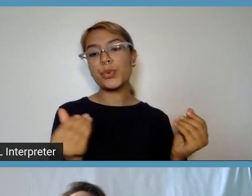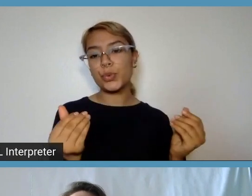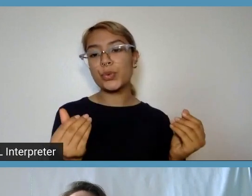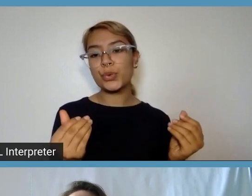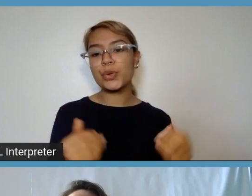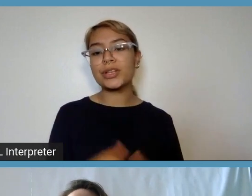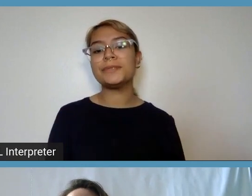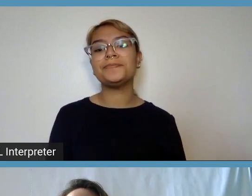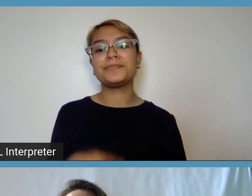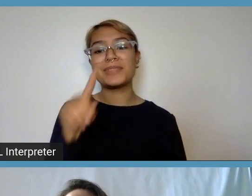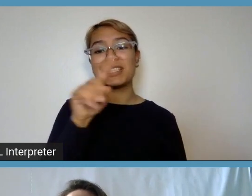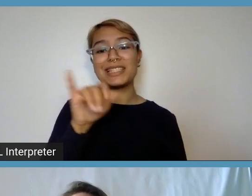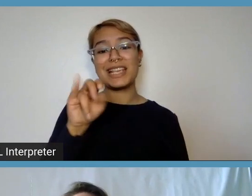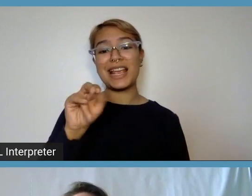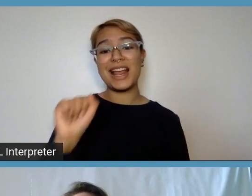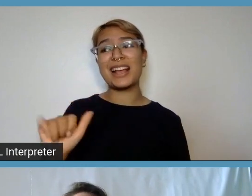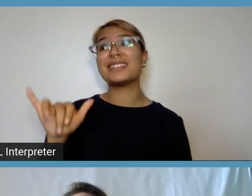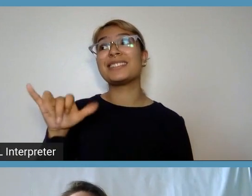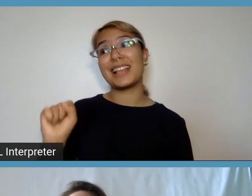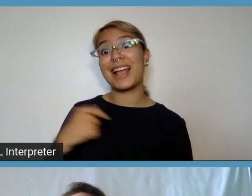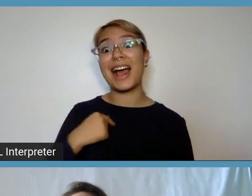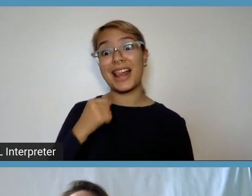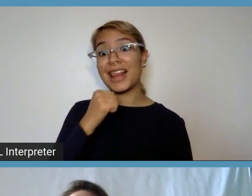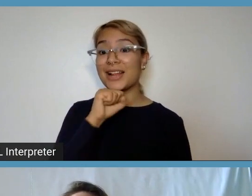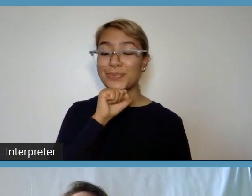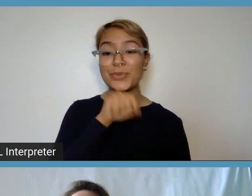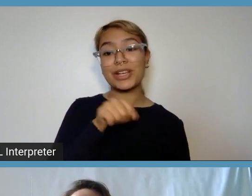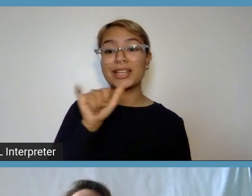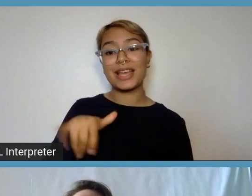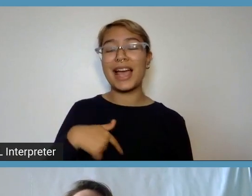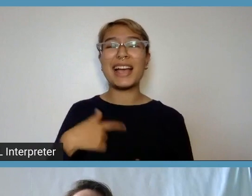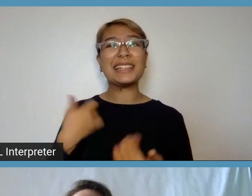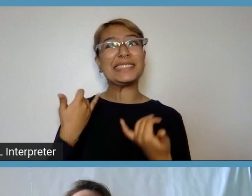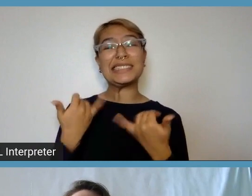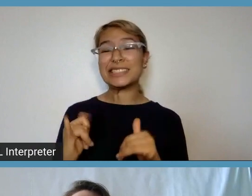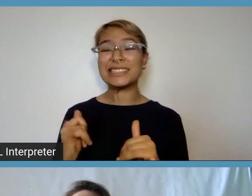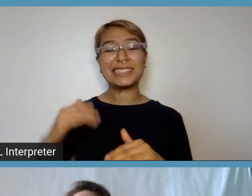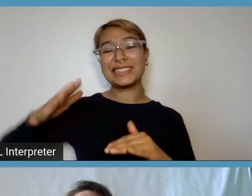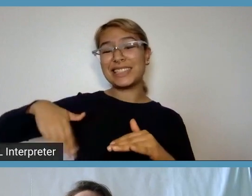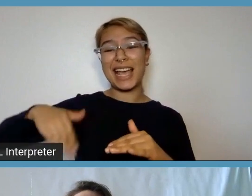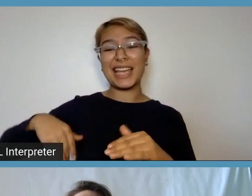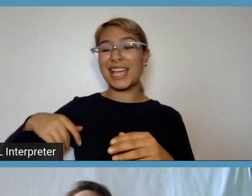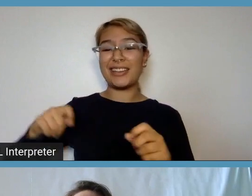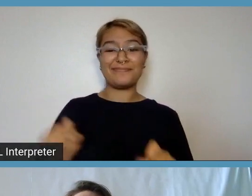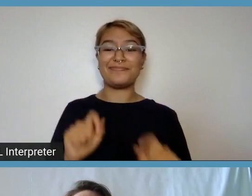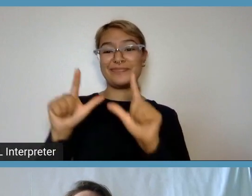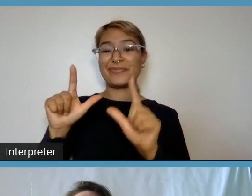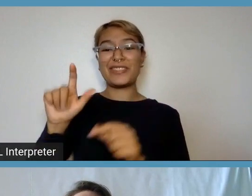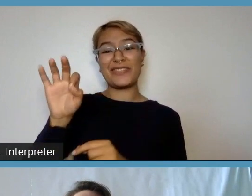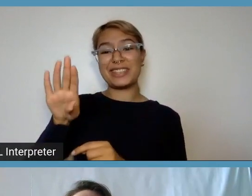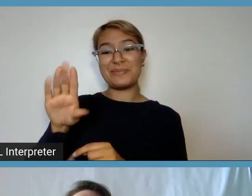Yeah, I love that. I still haven't done a Facebook live on behalf of our organization. I tend to just